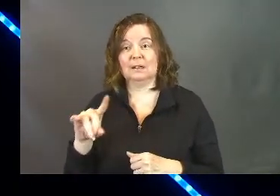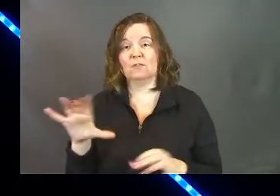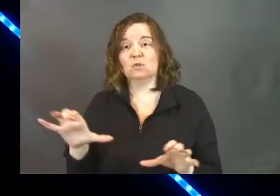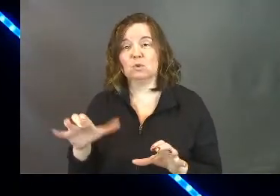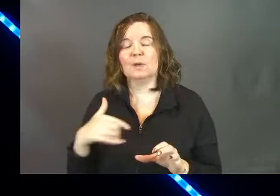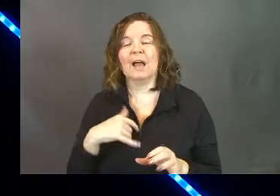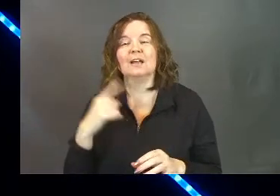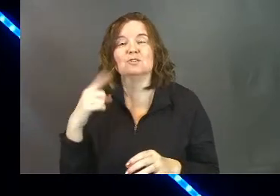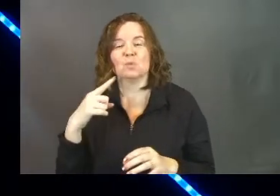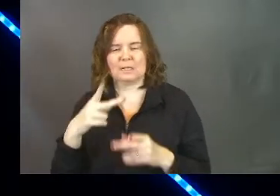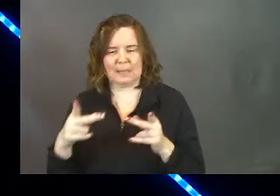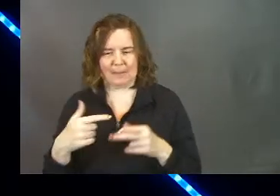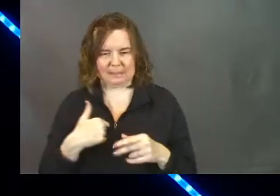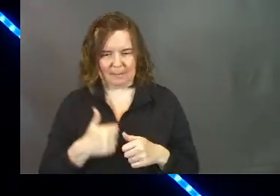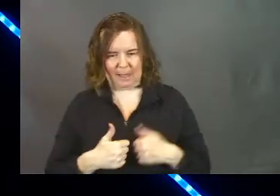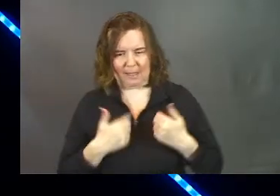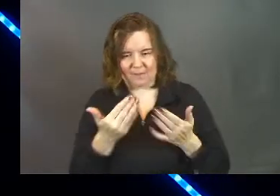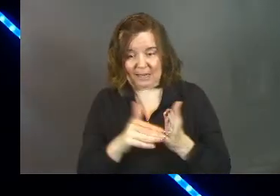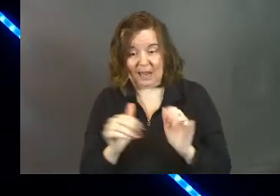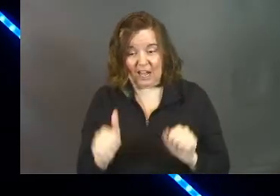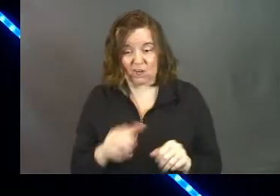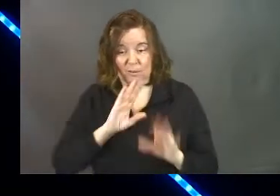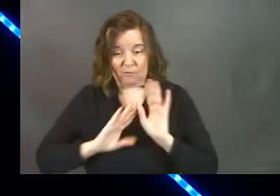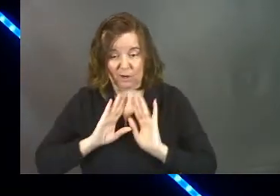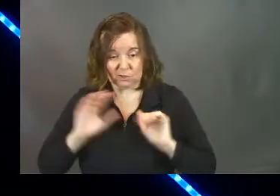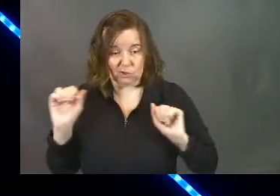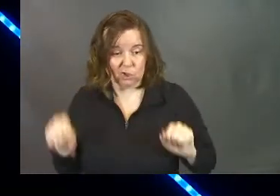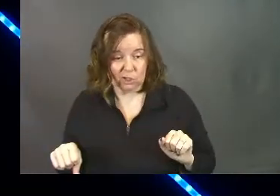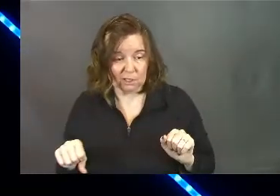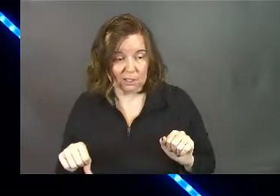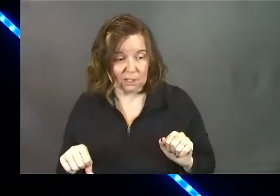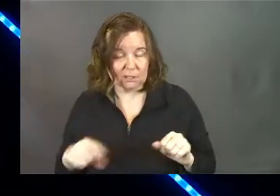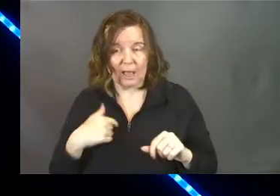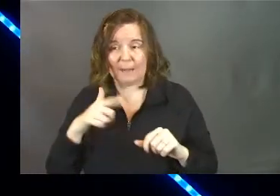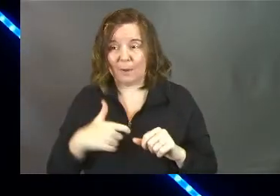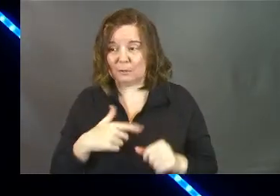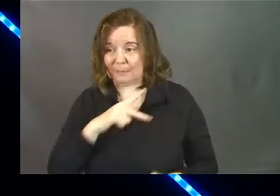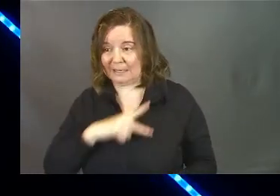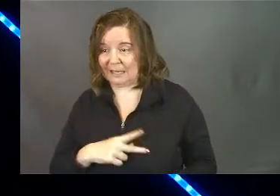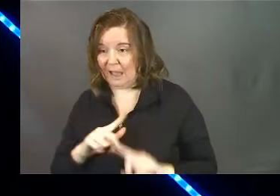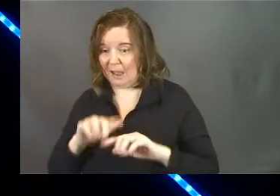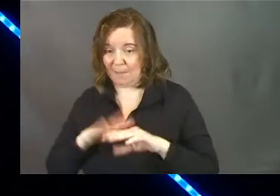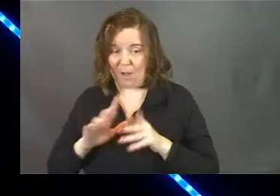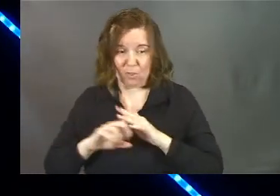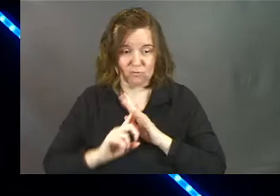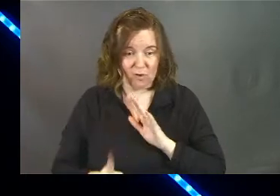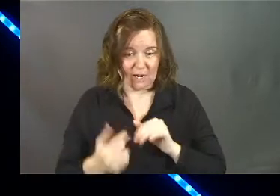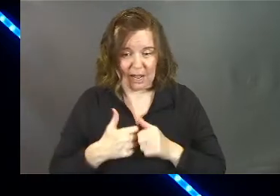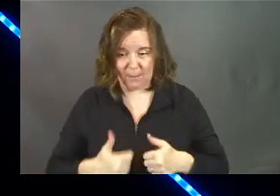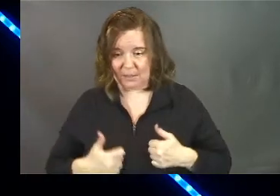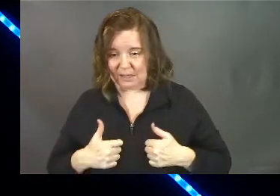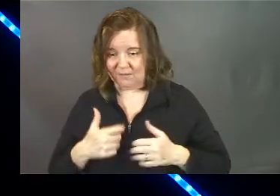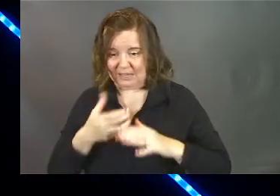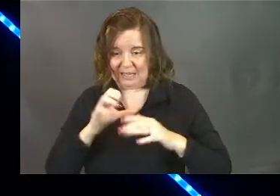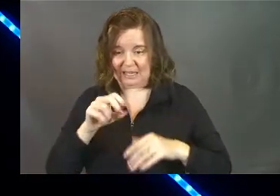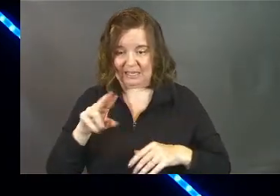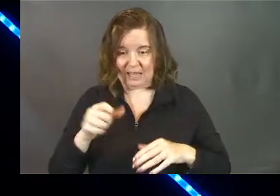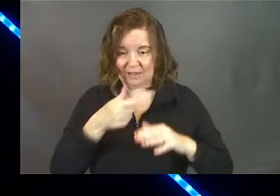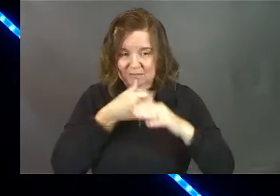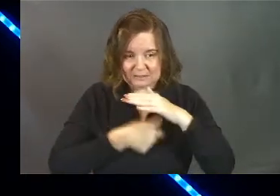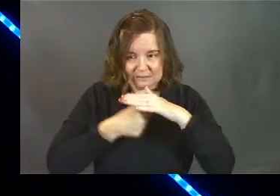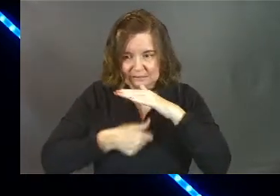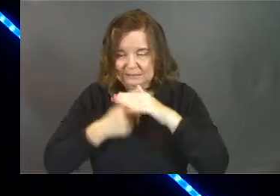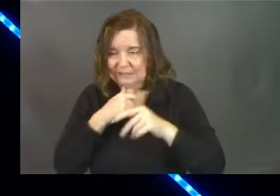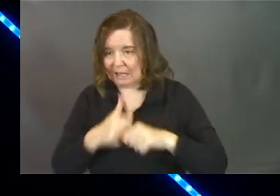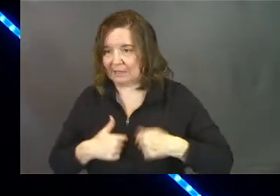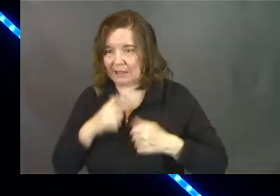I'm in this crazy spot in my life. Again, I could be frustrated. I'm supposed to be king. I'm on the run. I'm living in caves. This is not the life